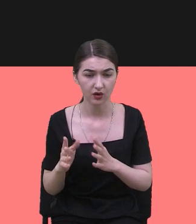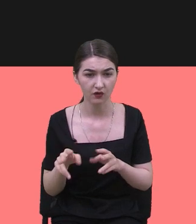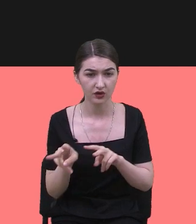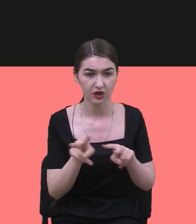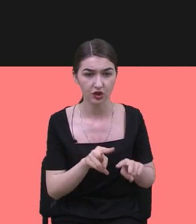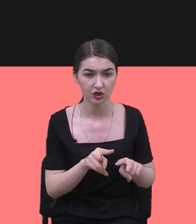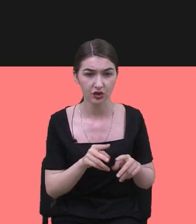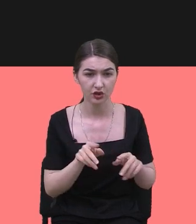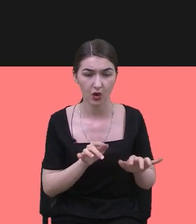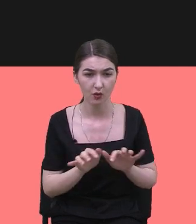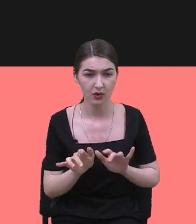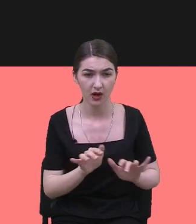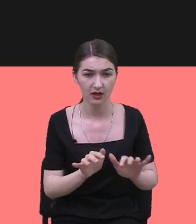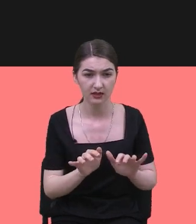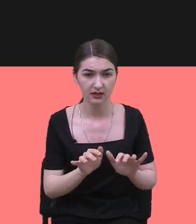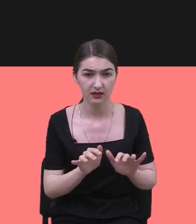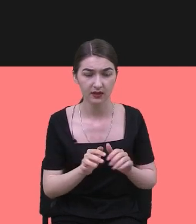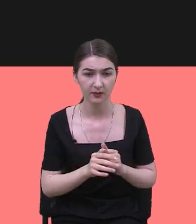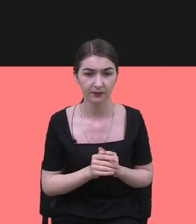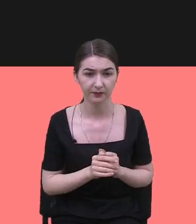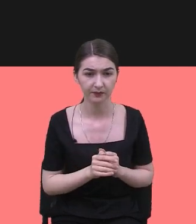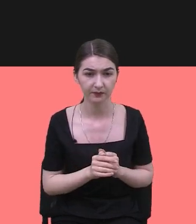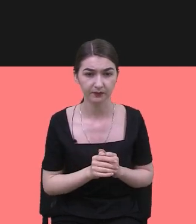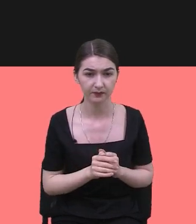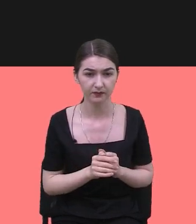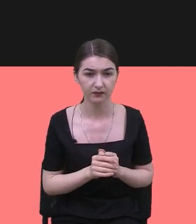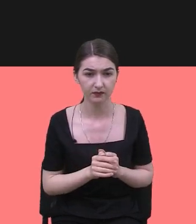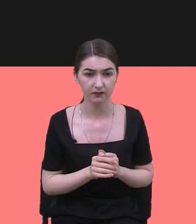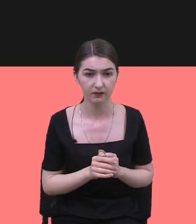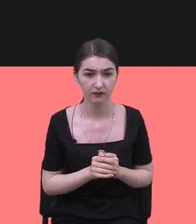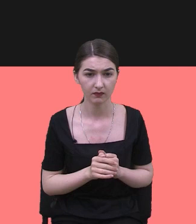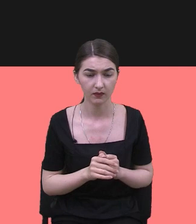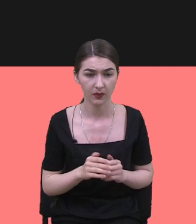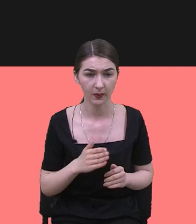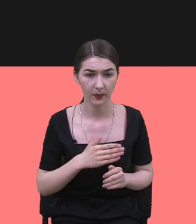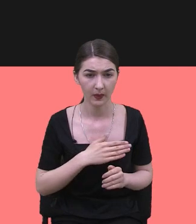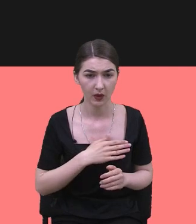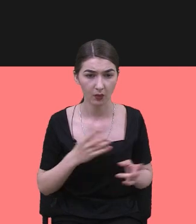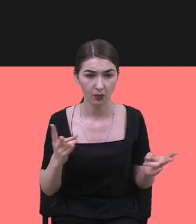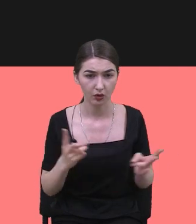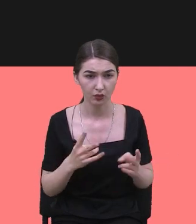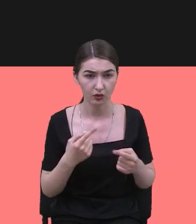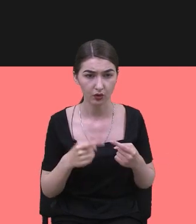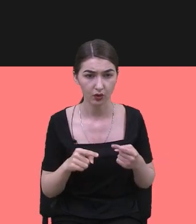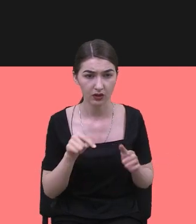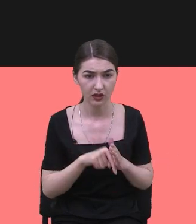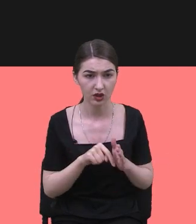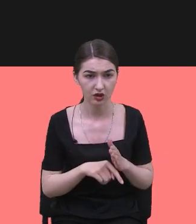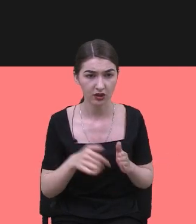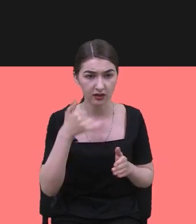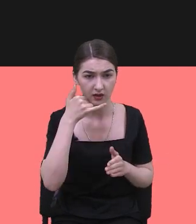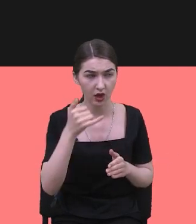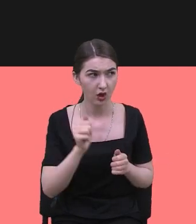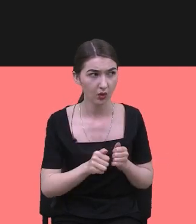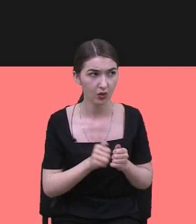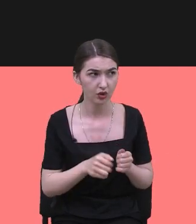application. So it is possible to see the exact location of the incident and then track the